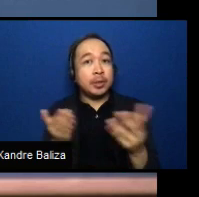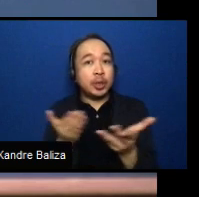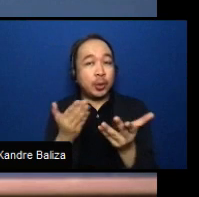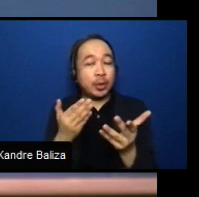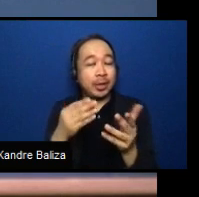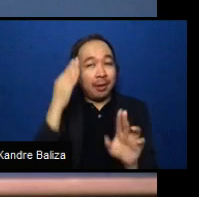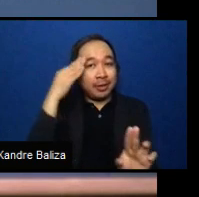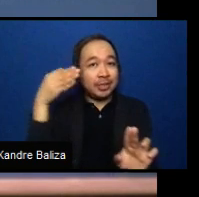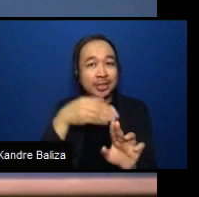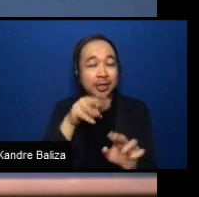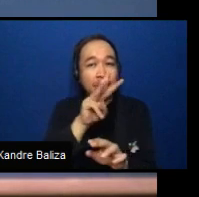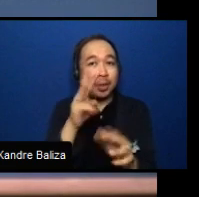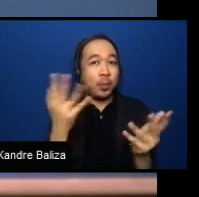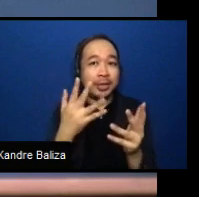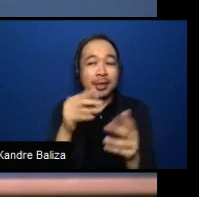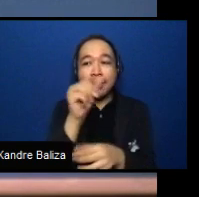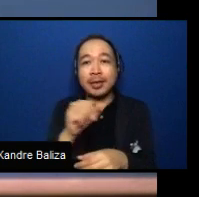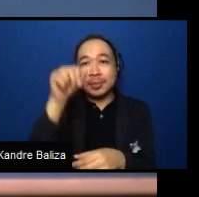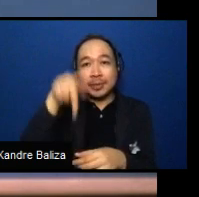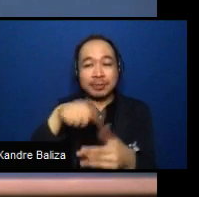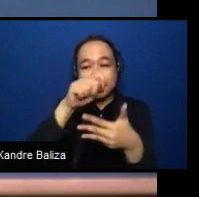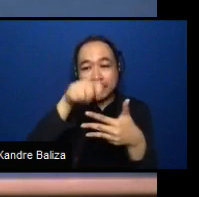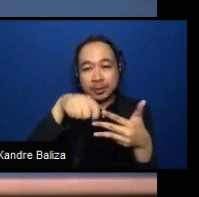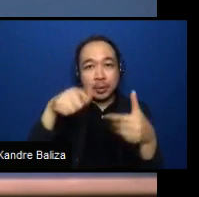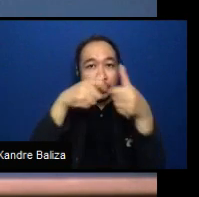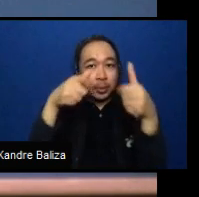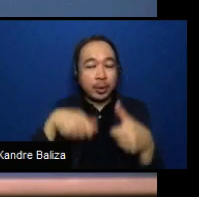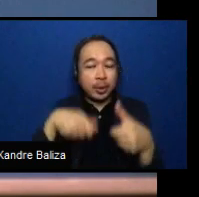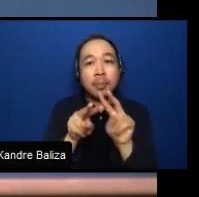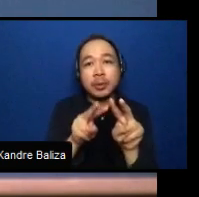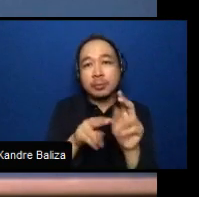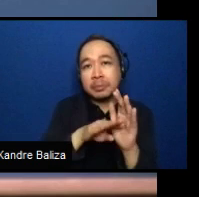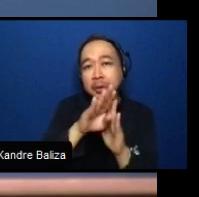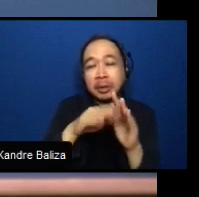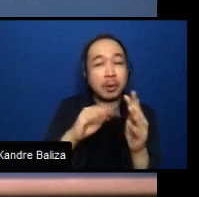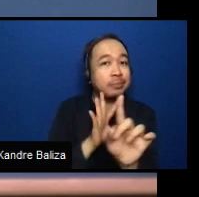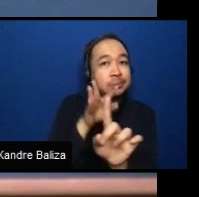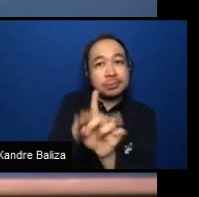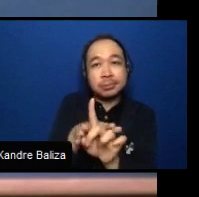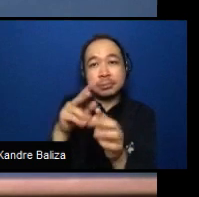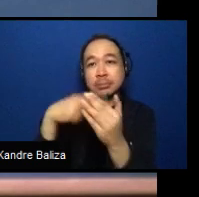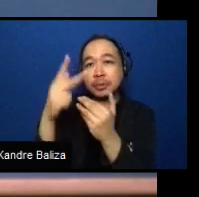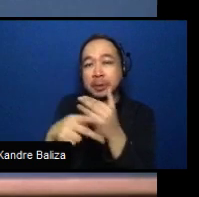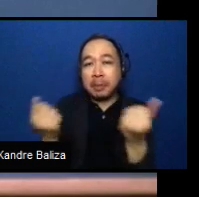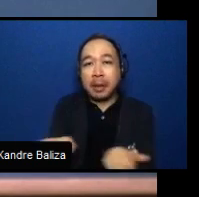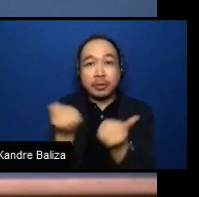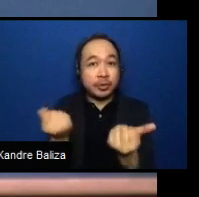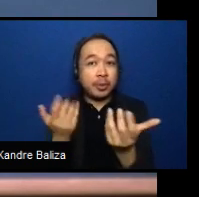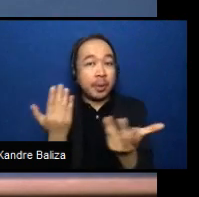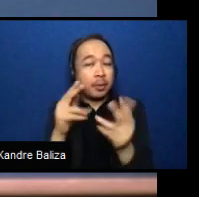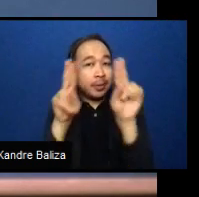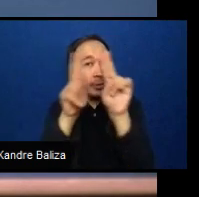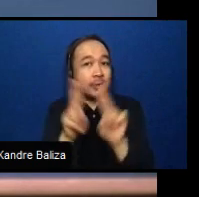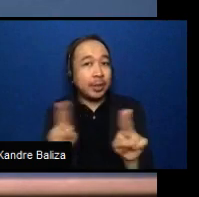Asia-Pacific Indicator Framework for Monitoring Progress towards the implementation of the Program of Action for the International Conference